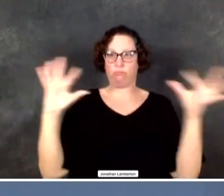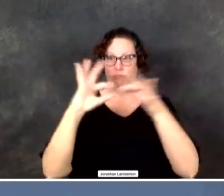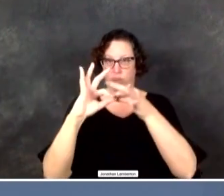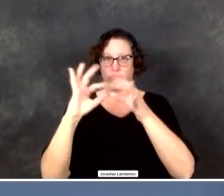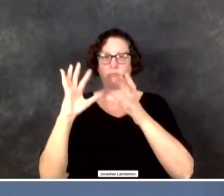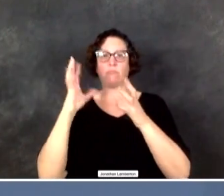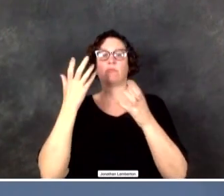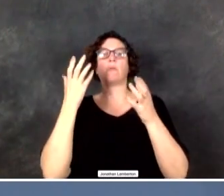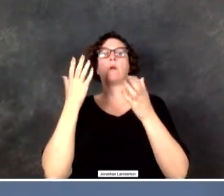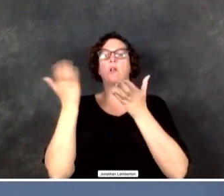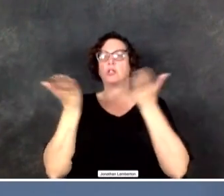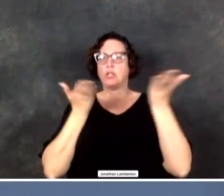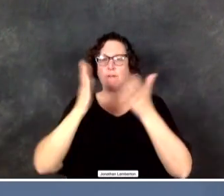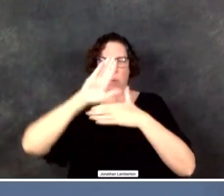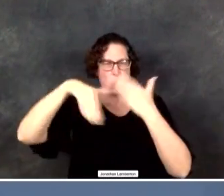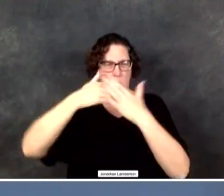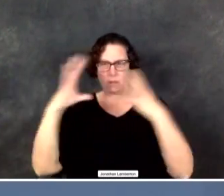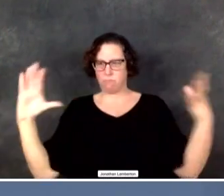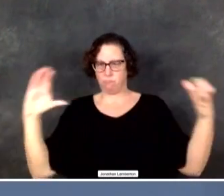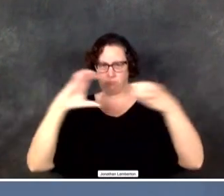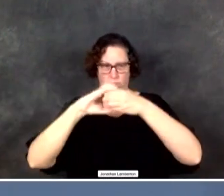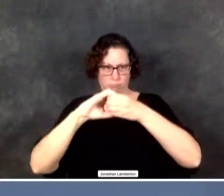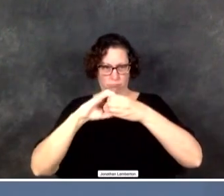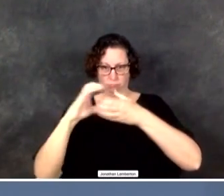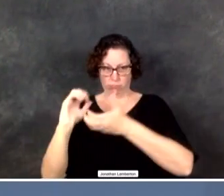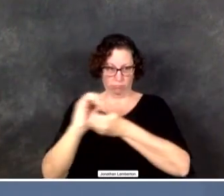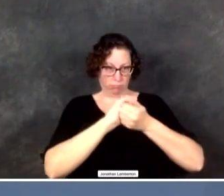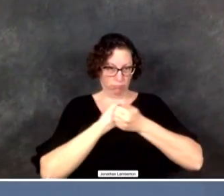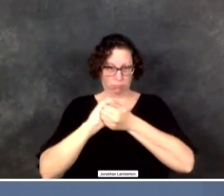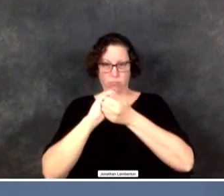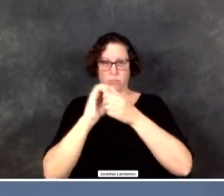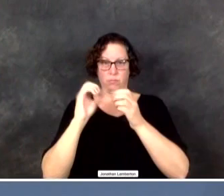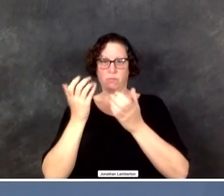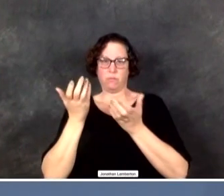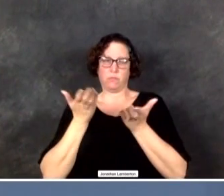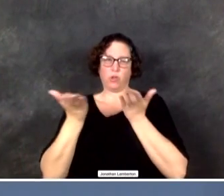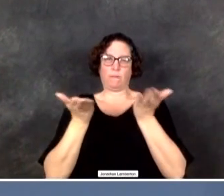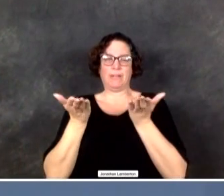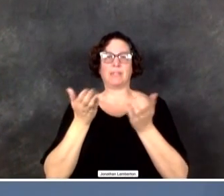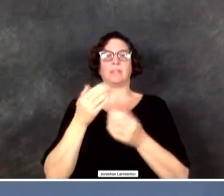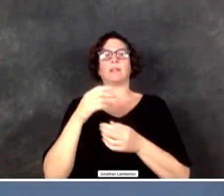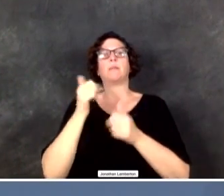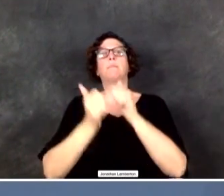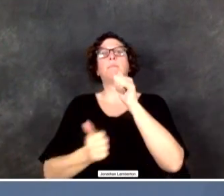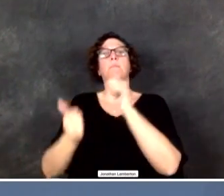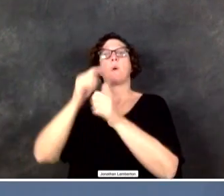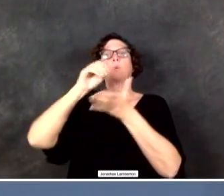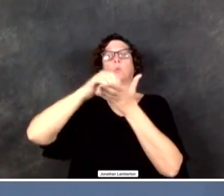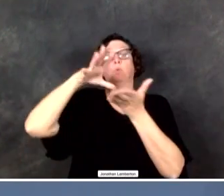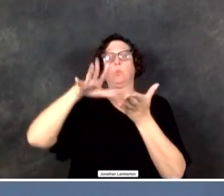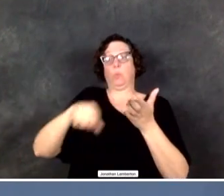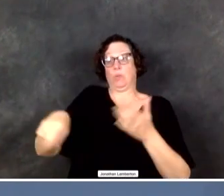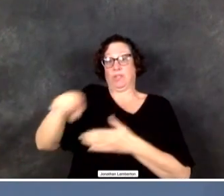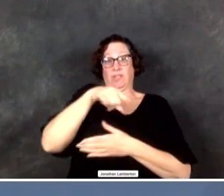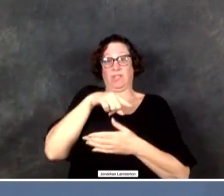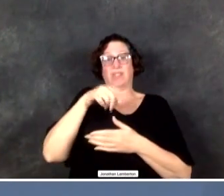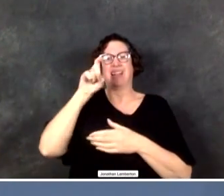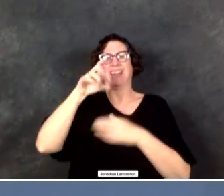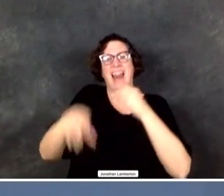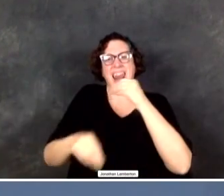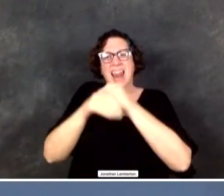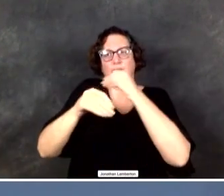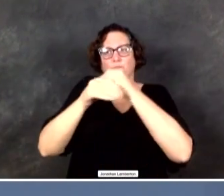that in the vast majority of cases, we are able to provide those services remotely. There are some things that are just much